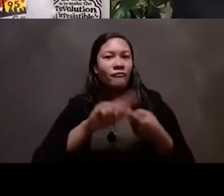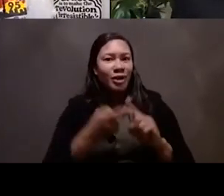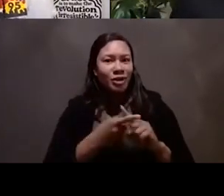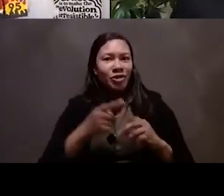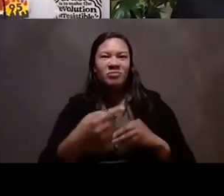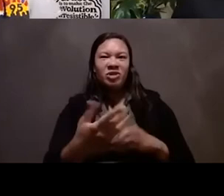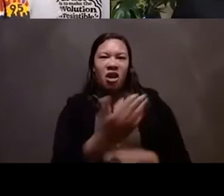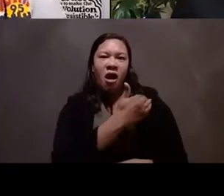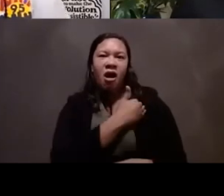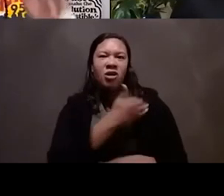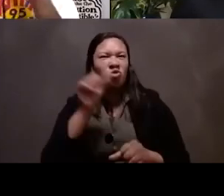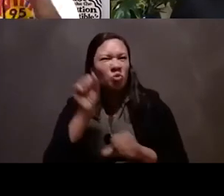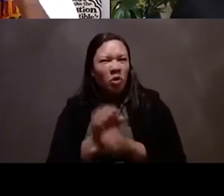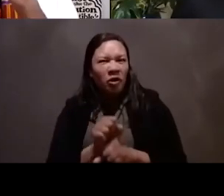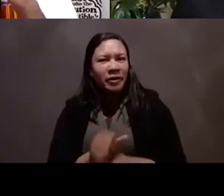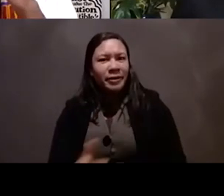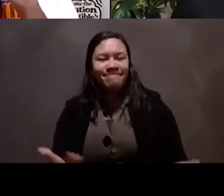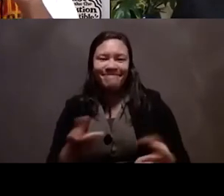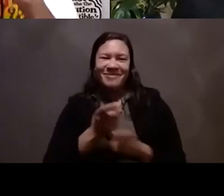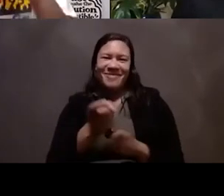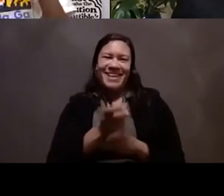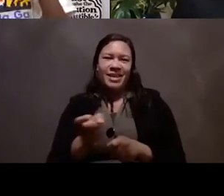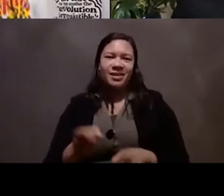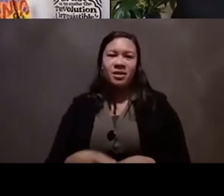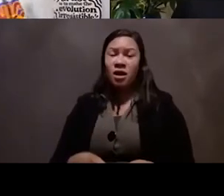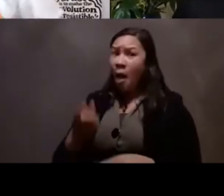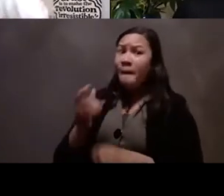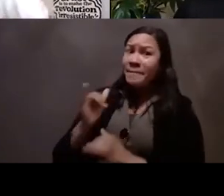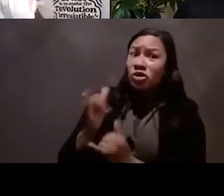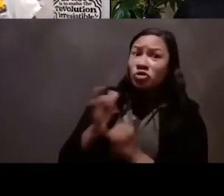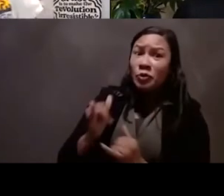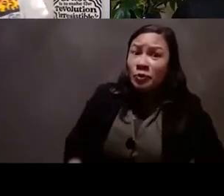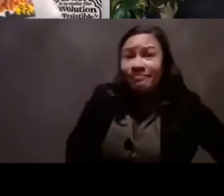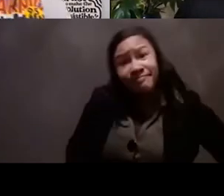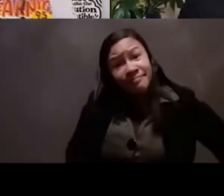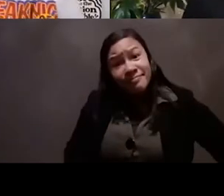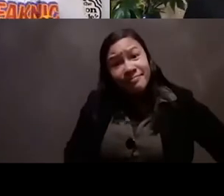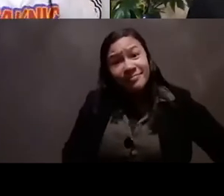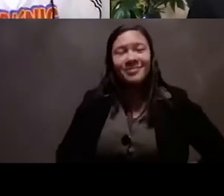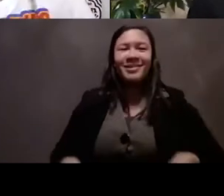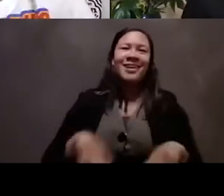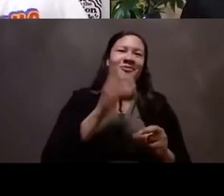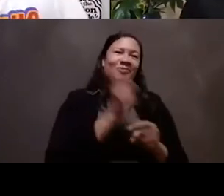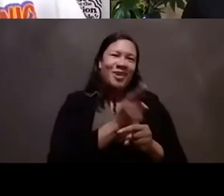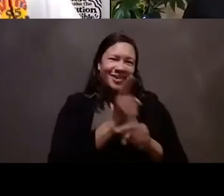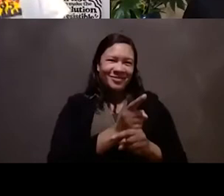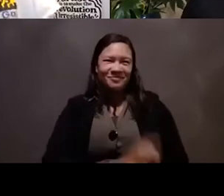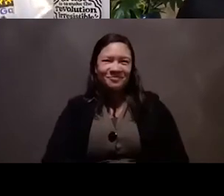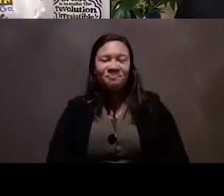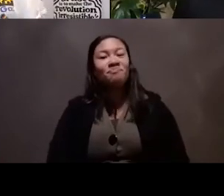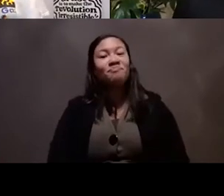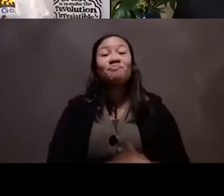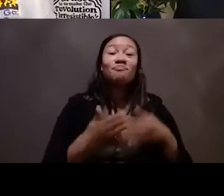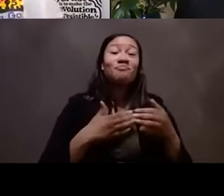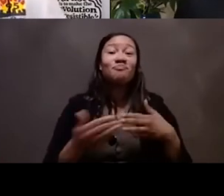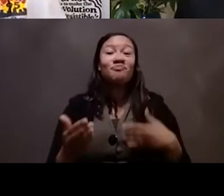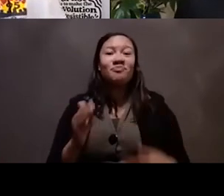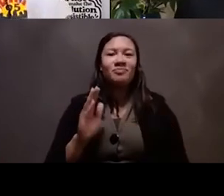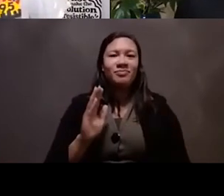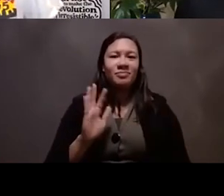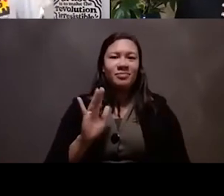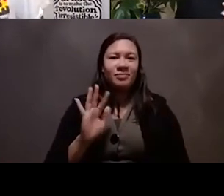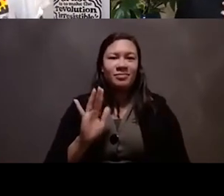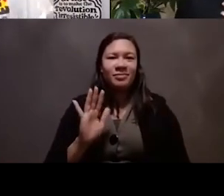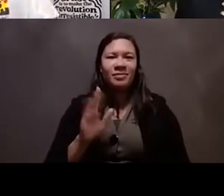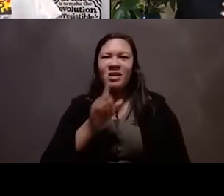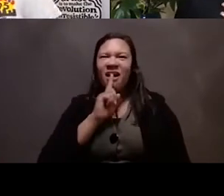just kidding. But honestly, you know, me too. Go on. Right. But you know, it was